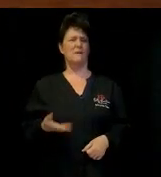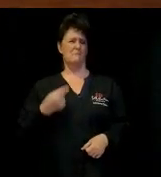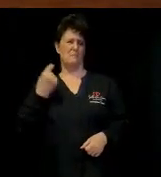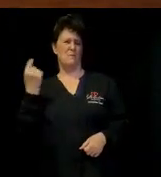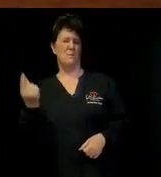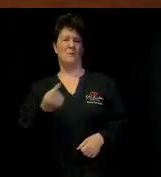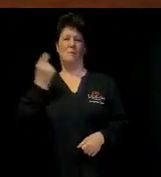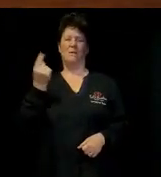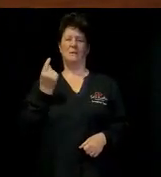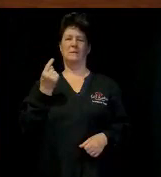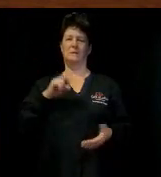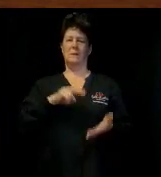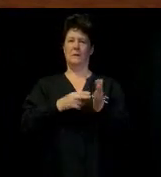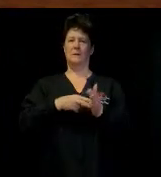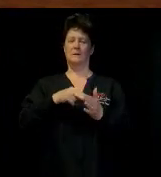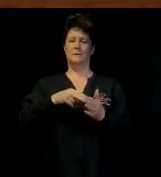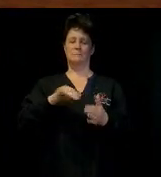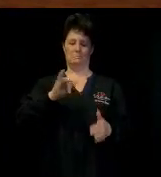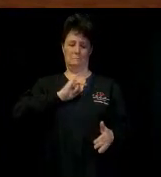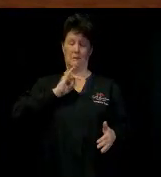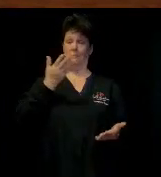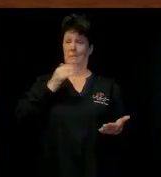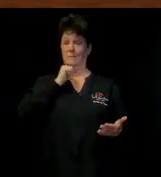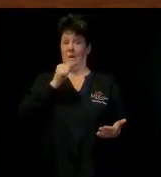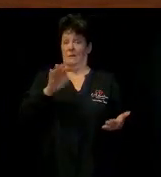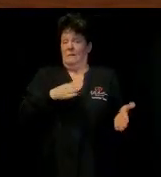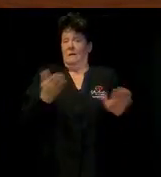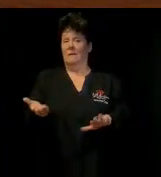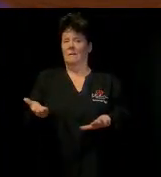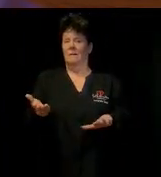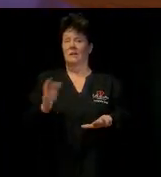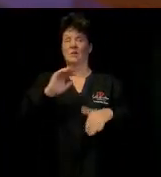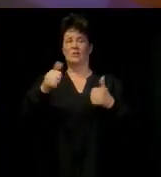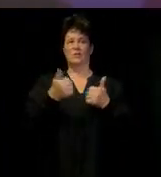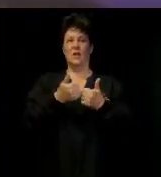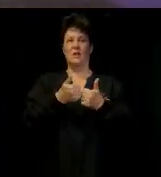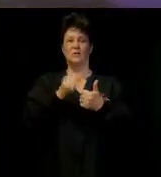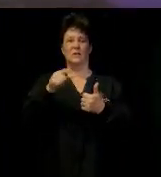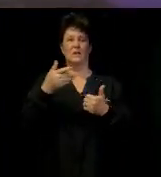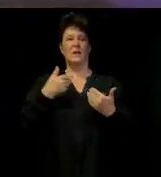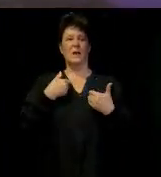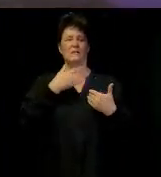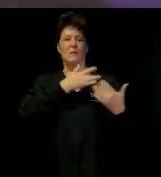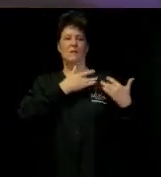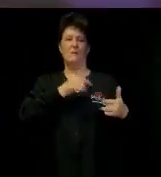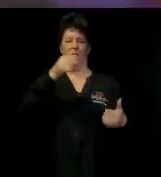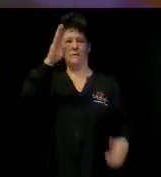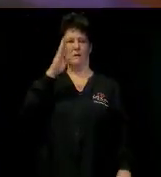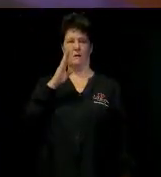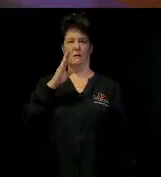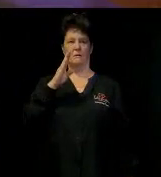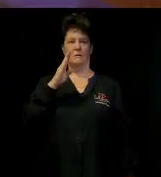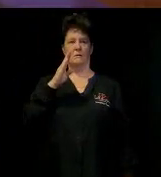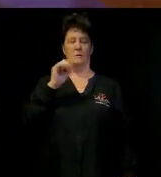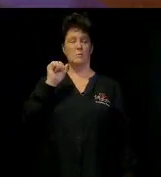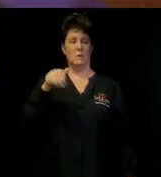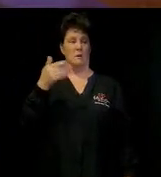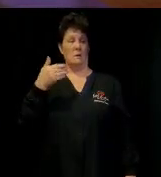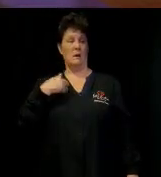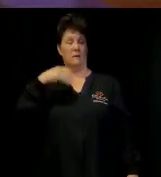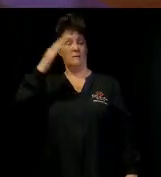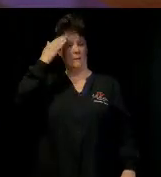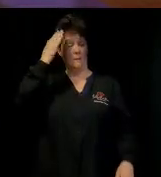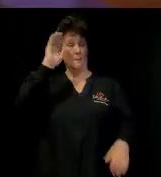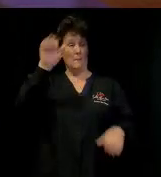You know? So I want to challenge us tonight that we have to have the heart of God in order to have the mindset of God. Amen? We're going to our